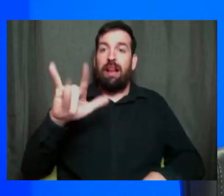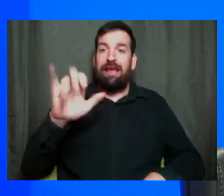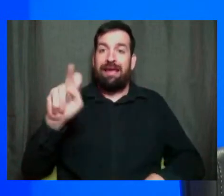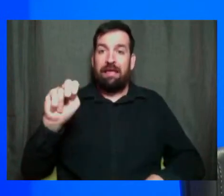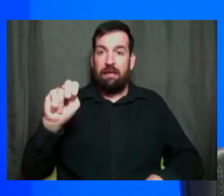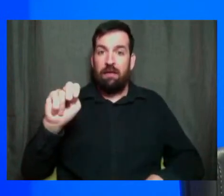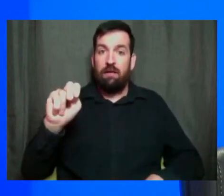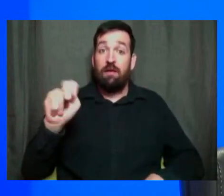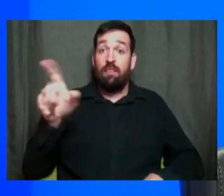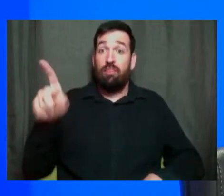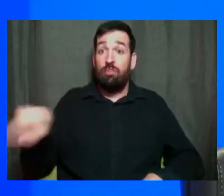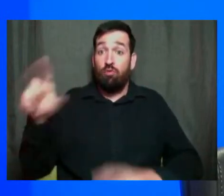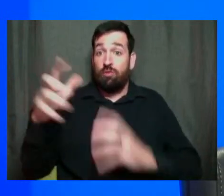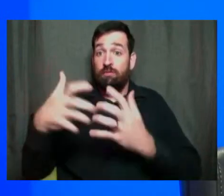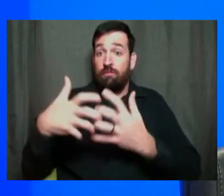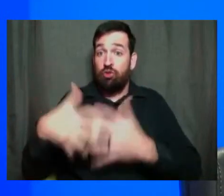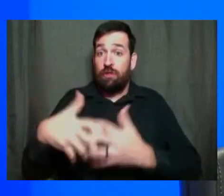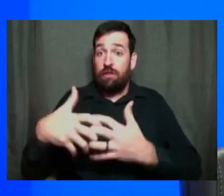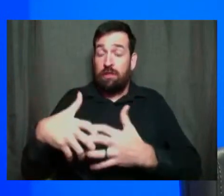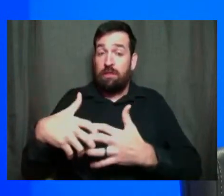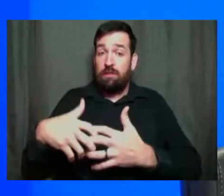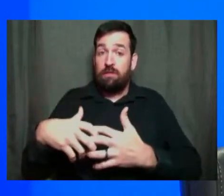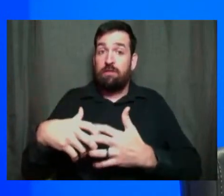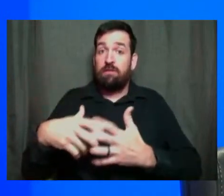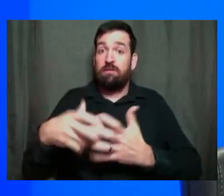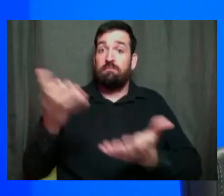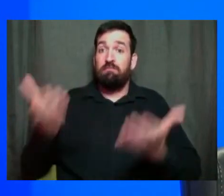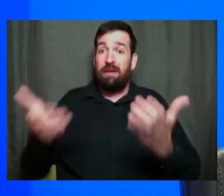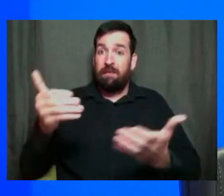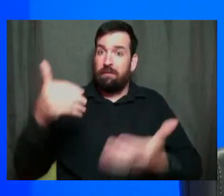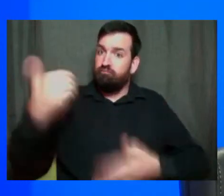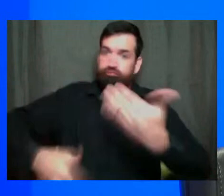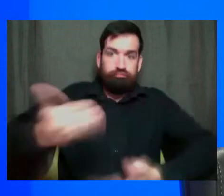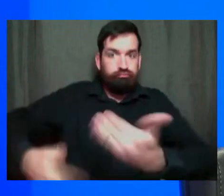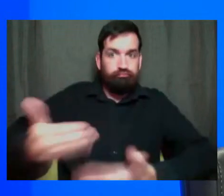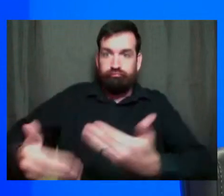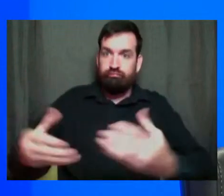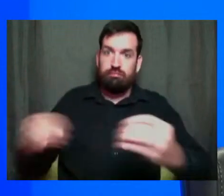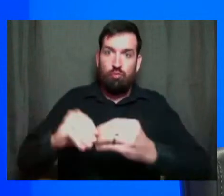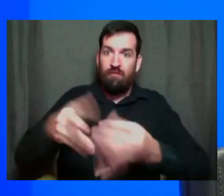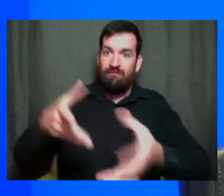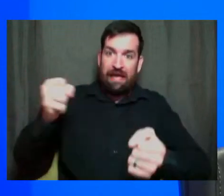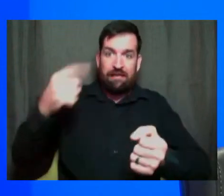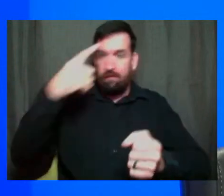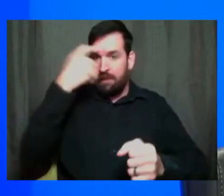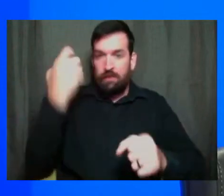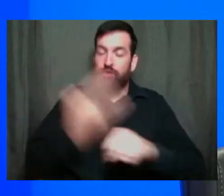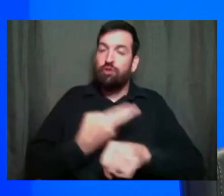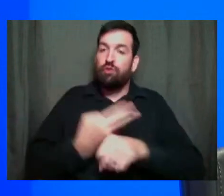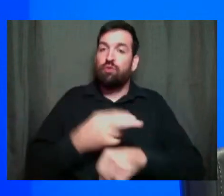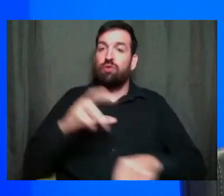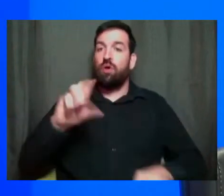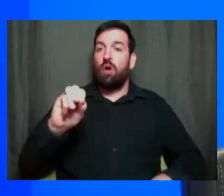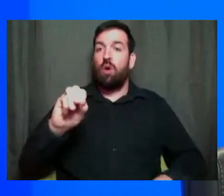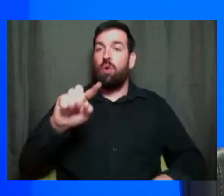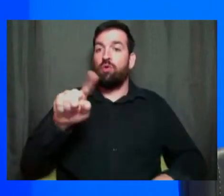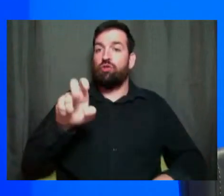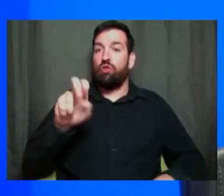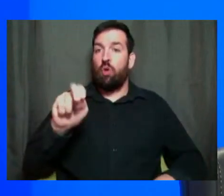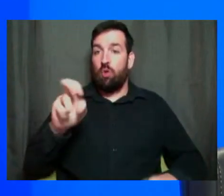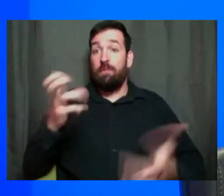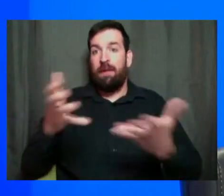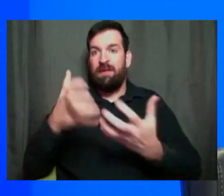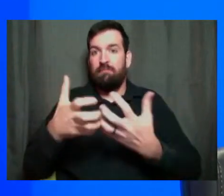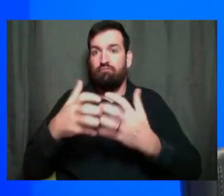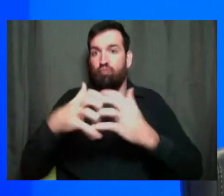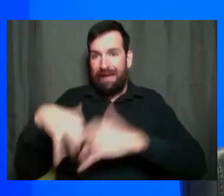Those machines, they say, may accelerate the breakdown of this plug because they use ozone, and they think this plug may break down with ozone. We